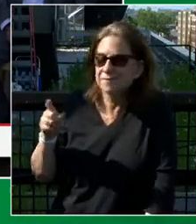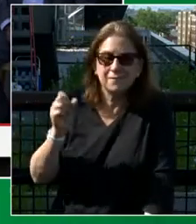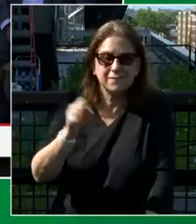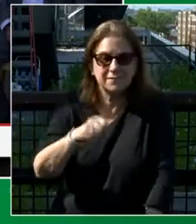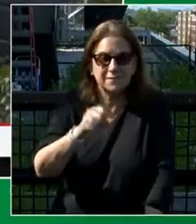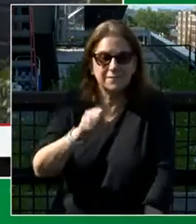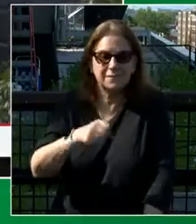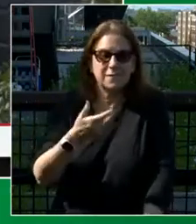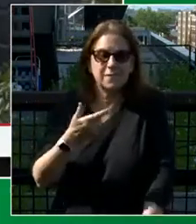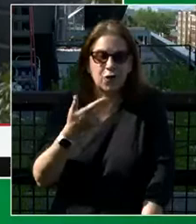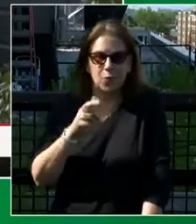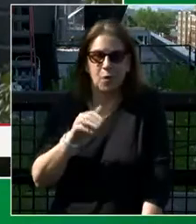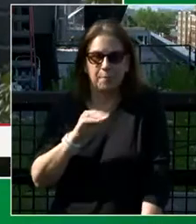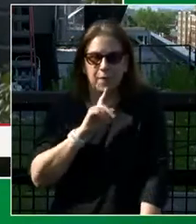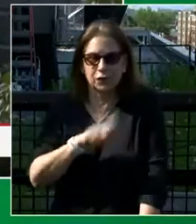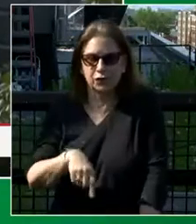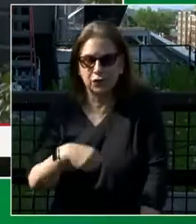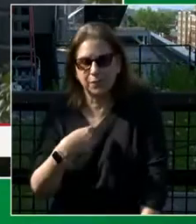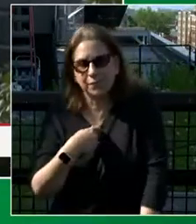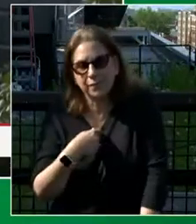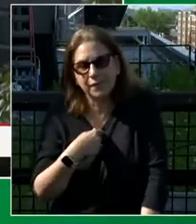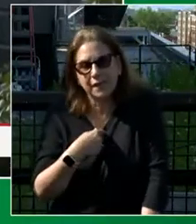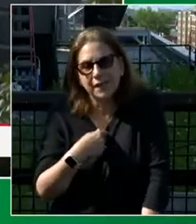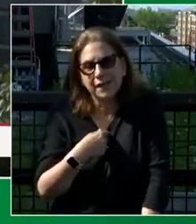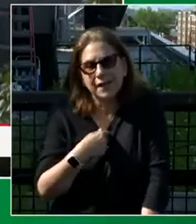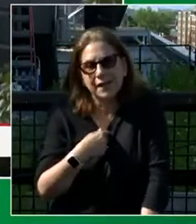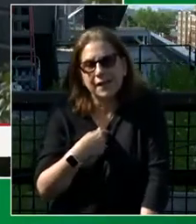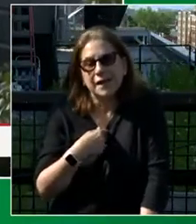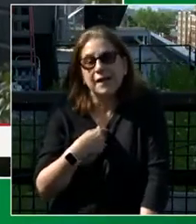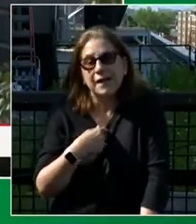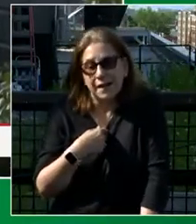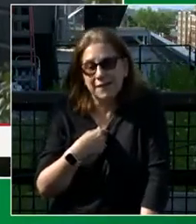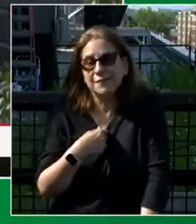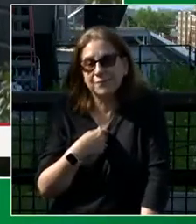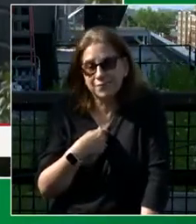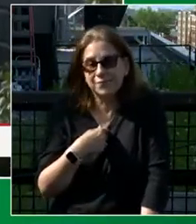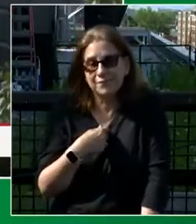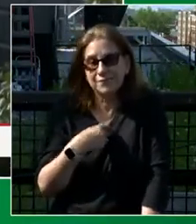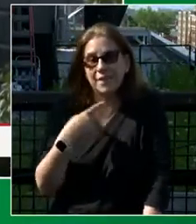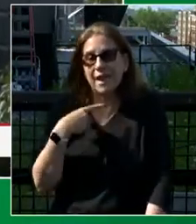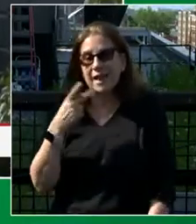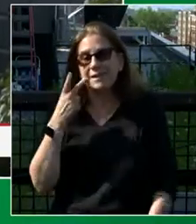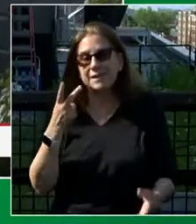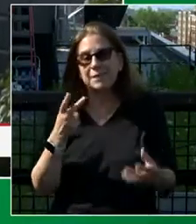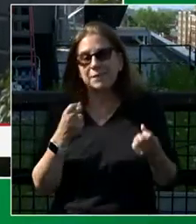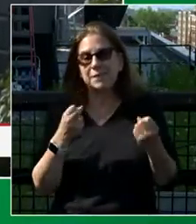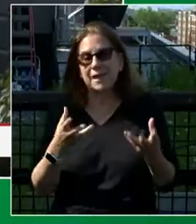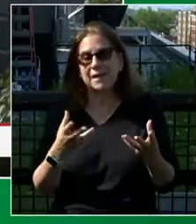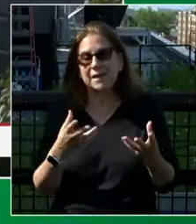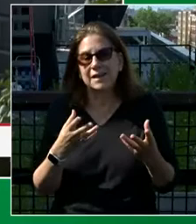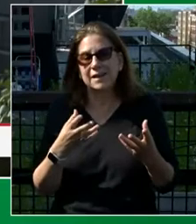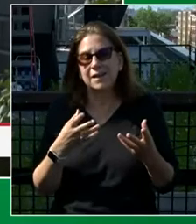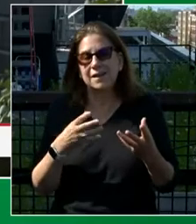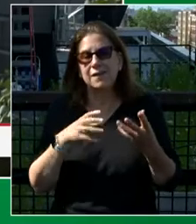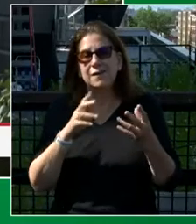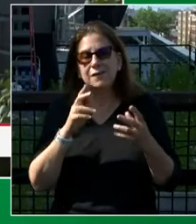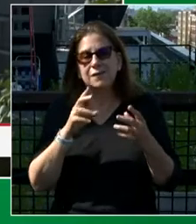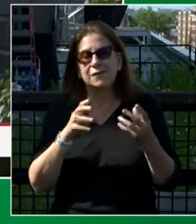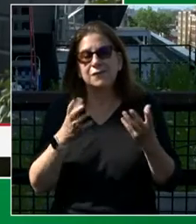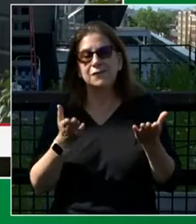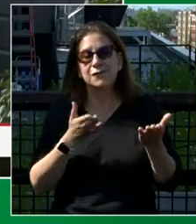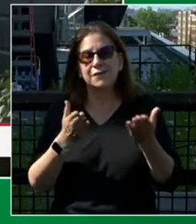whether it's children, dogs, whatever it would be, in the background on conference calls. And there's been a lot of humanity